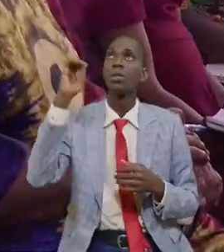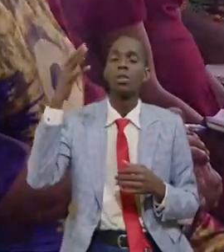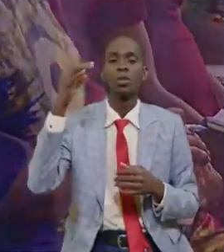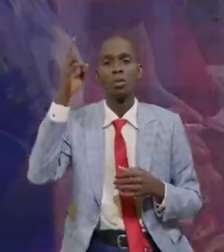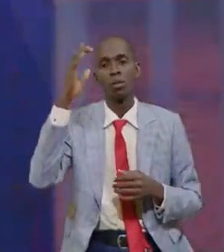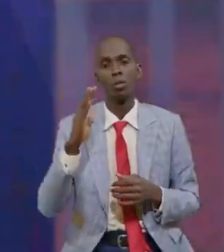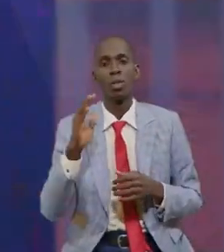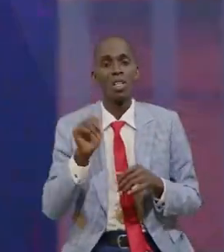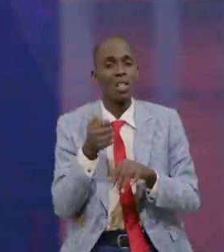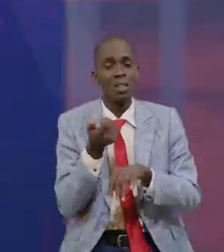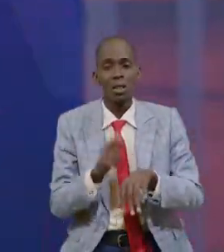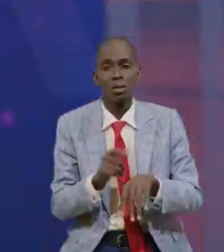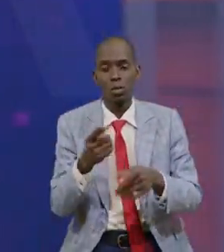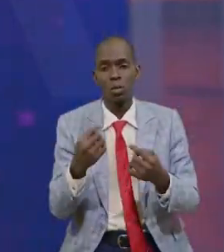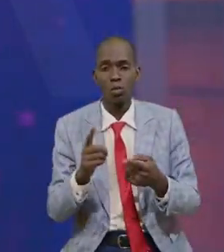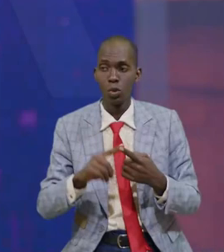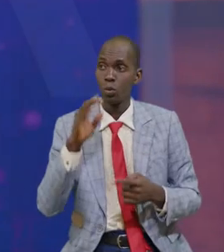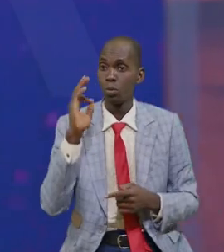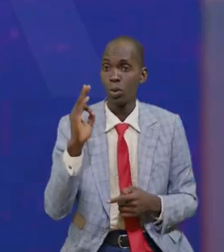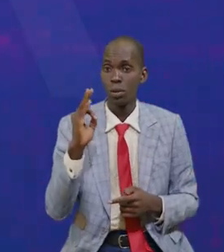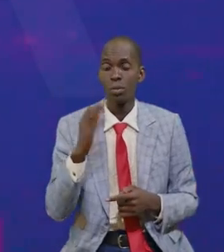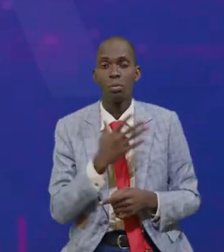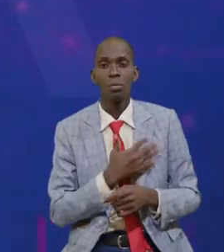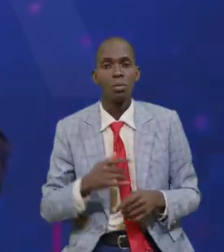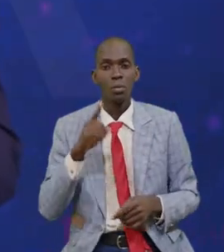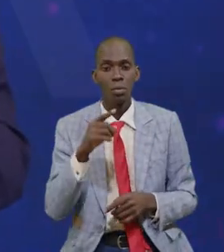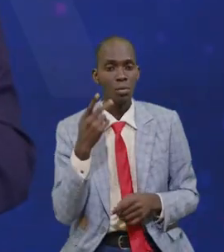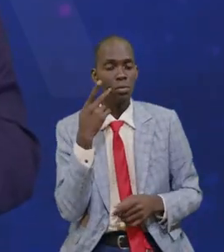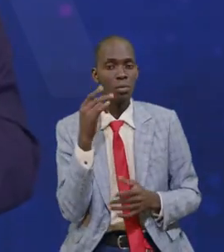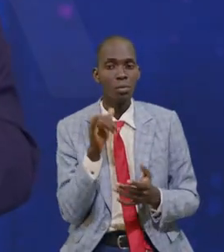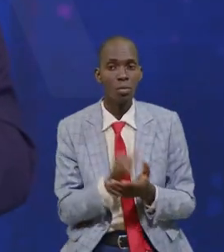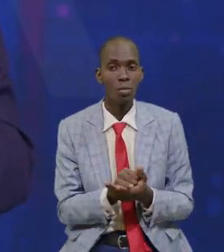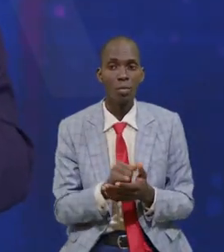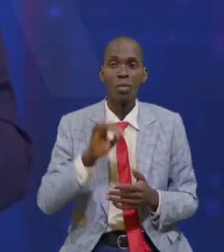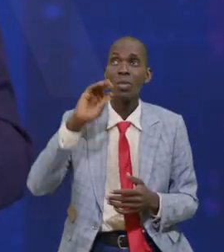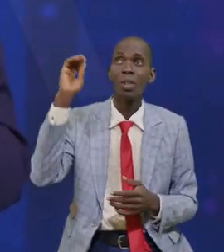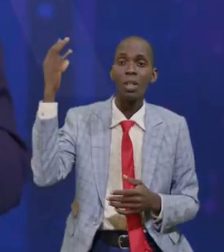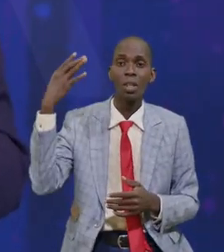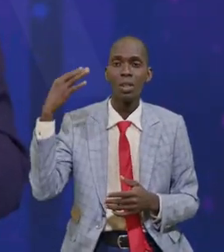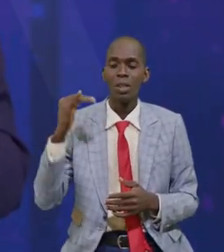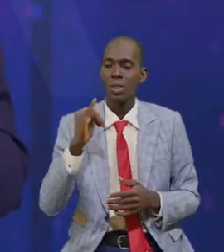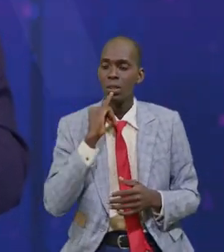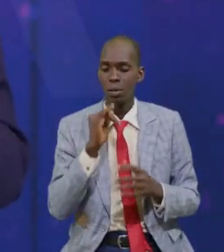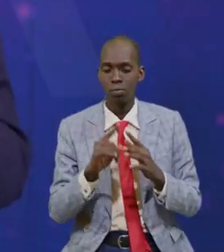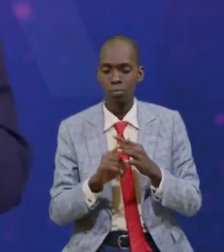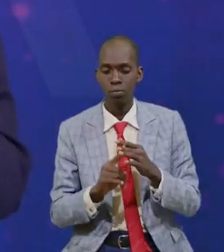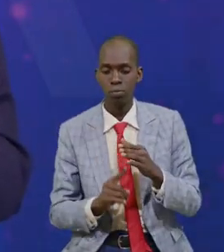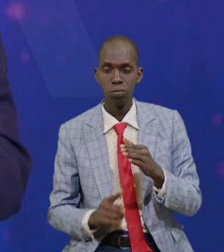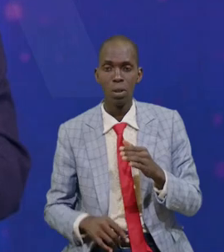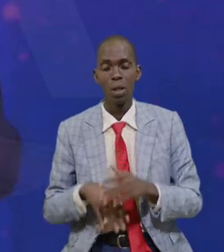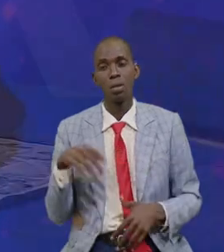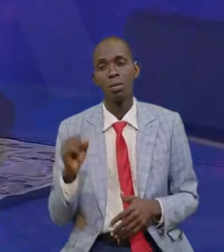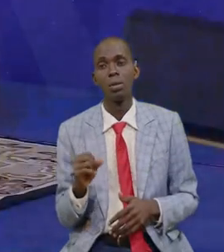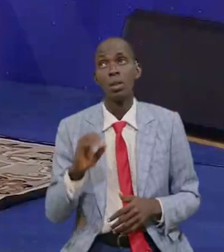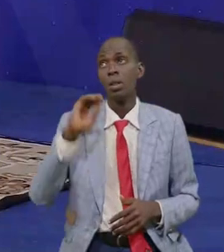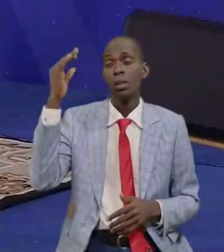Anytime you come to minister and you see that grace is leaked out, the grace is not